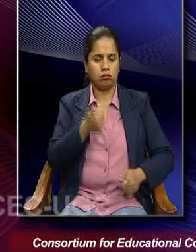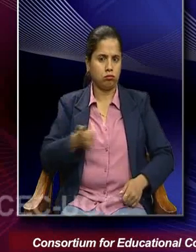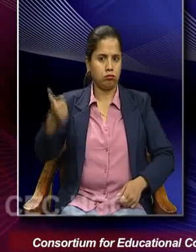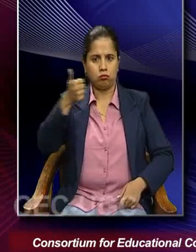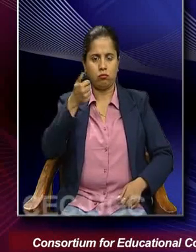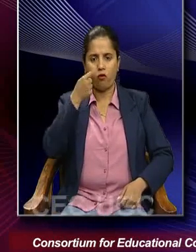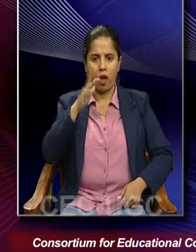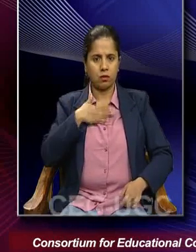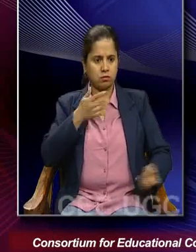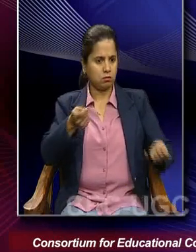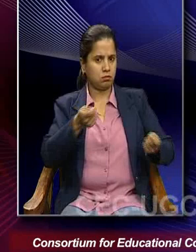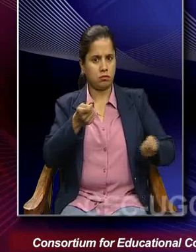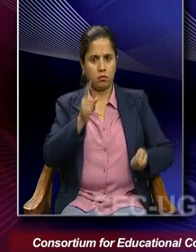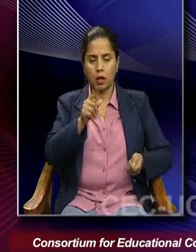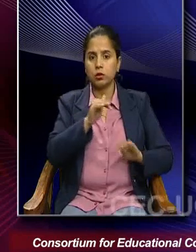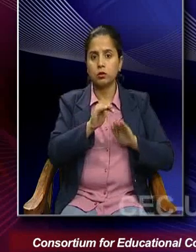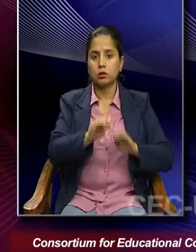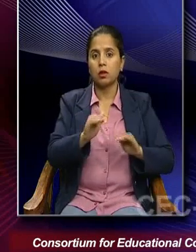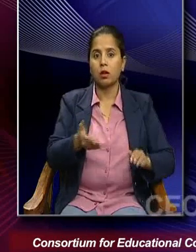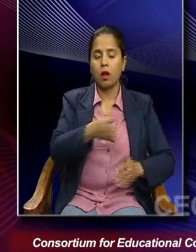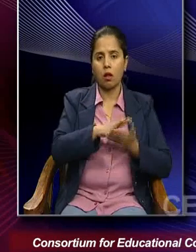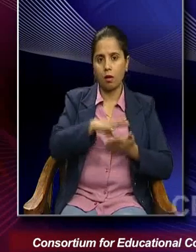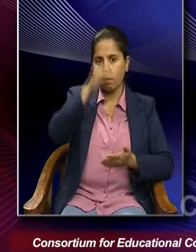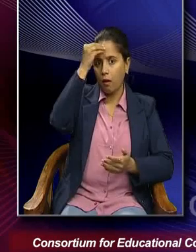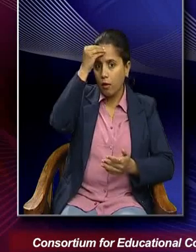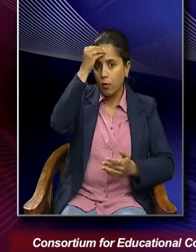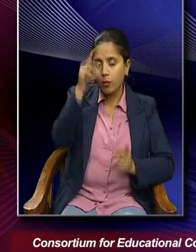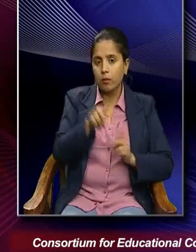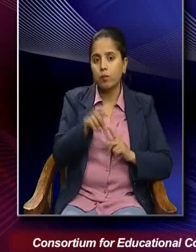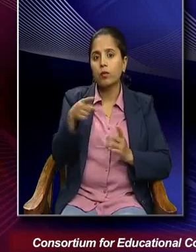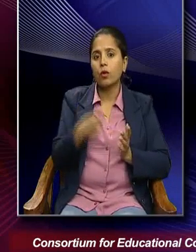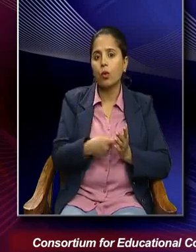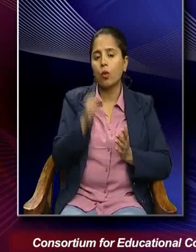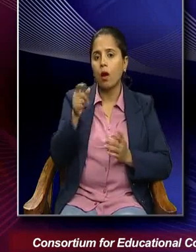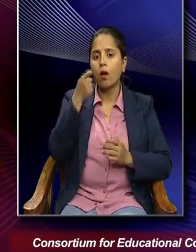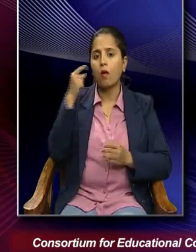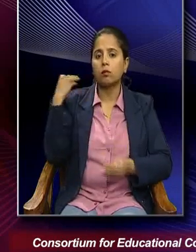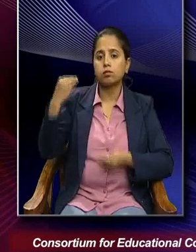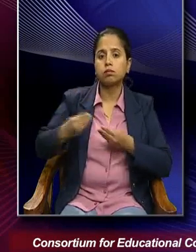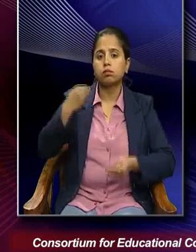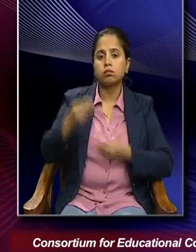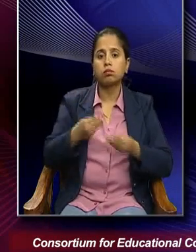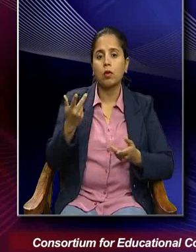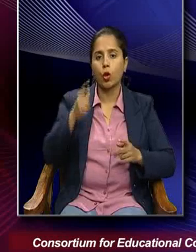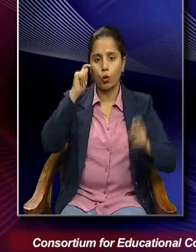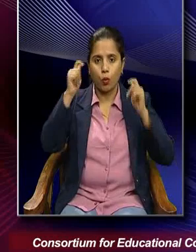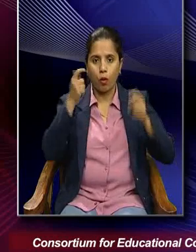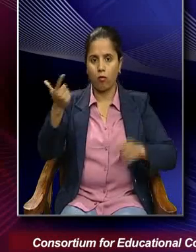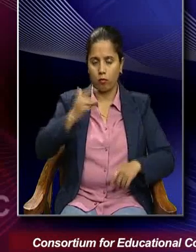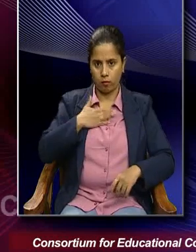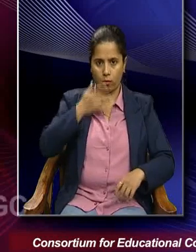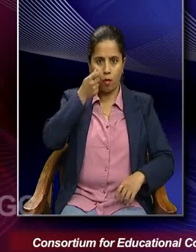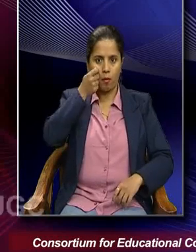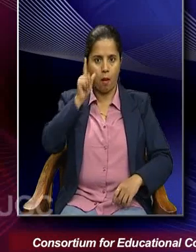the family. So, the child learns the norms of patriarchy through role playing.